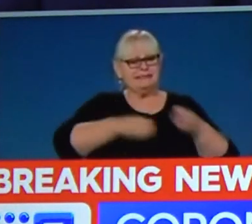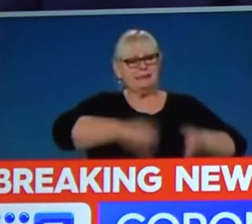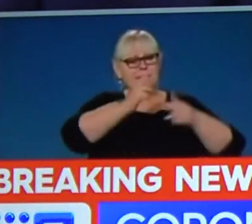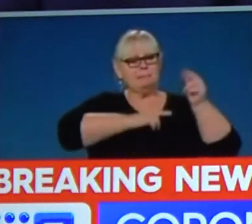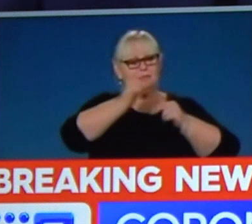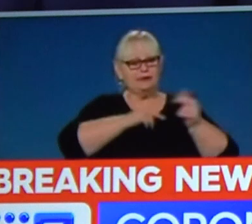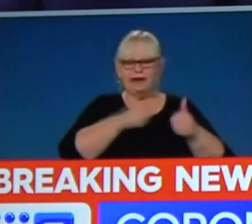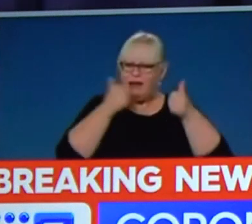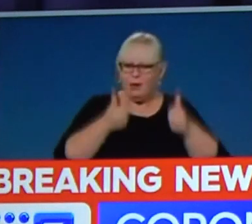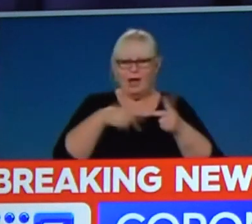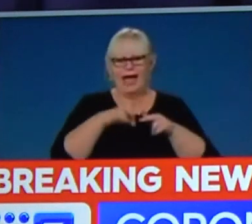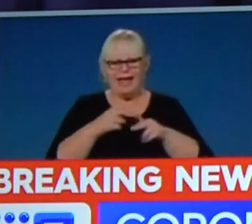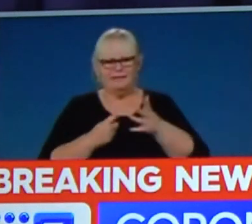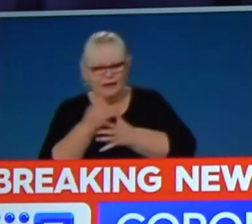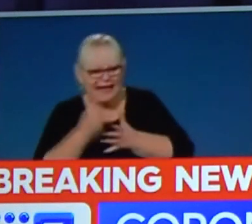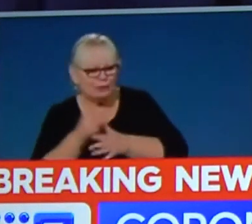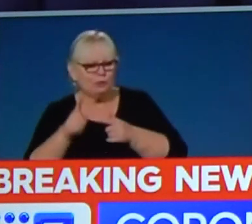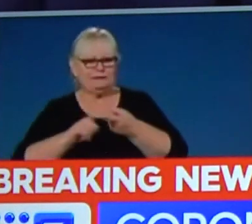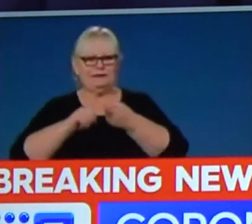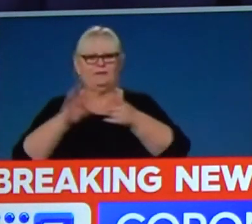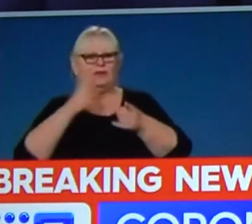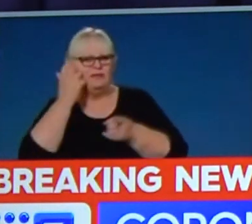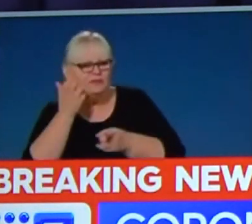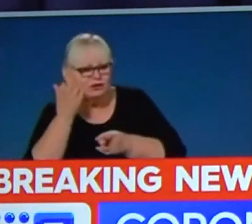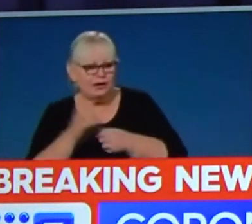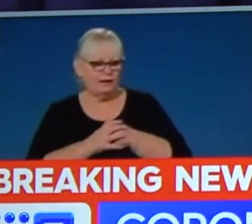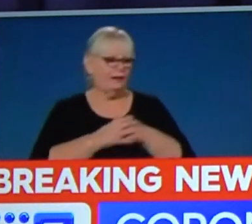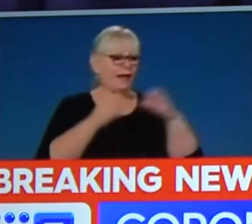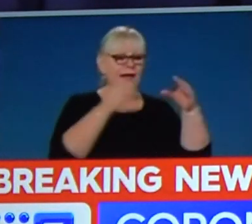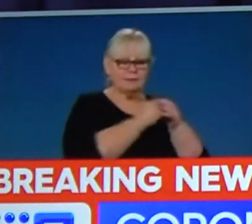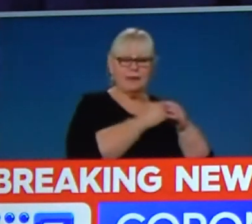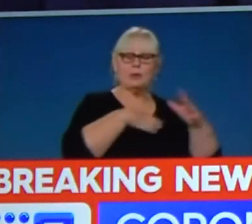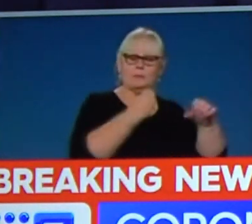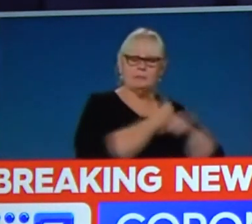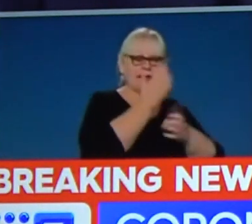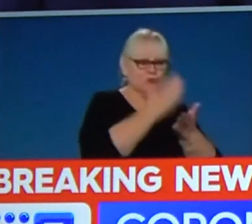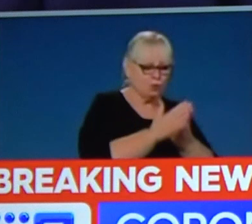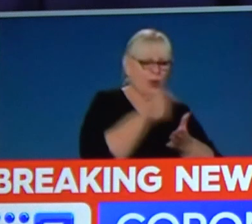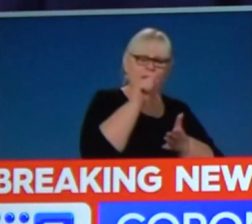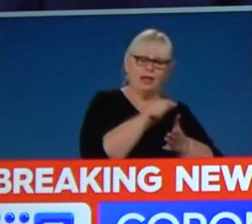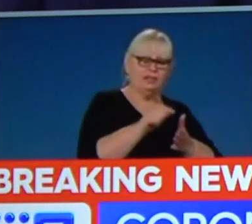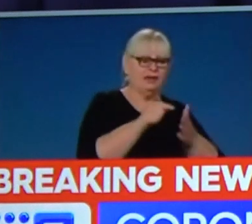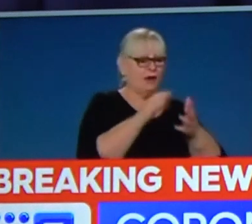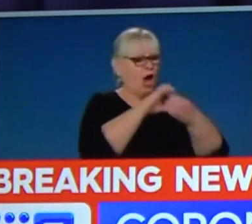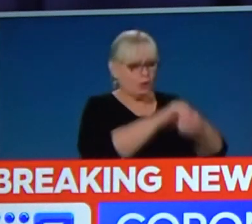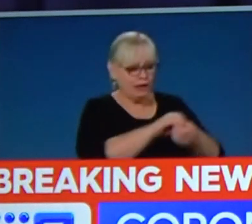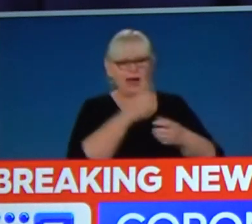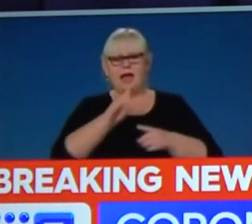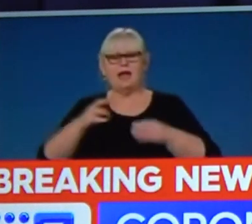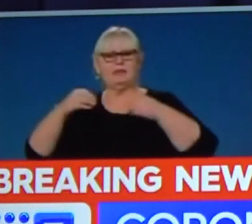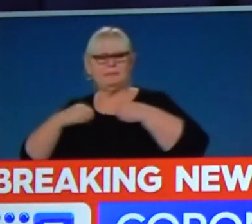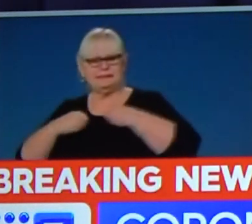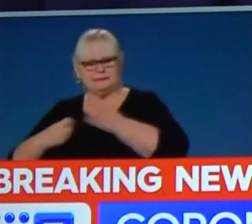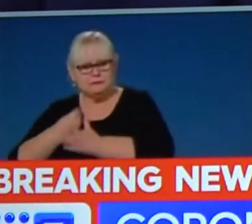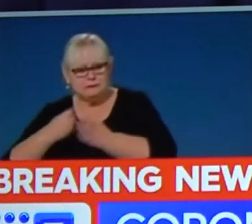support the investments that they have made. And banks that have clients, both the landlords and the businesses, the